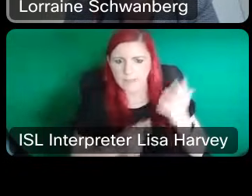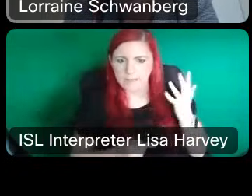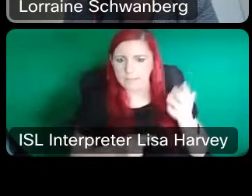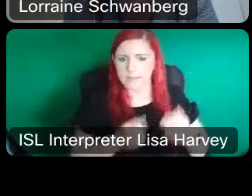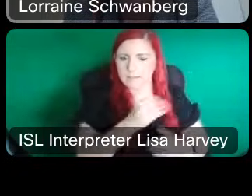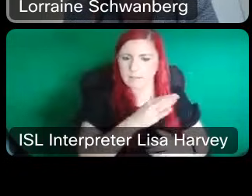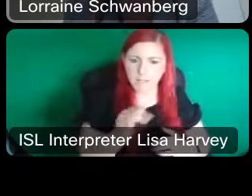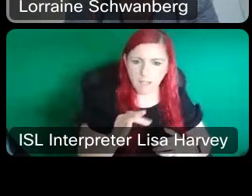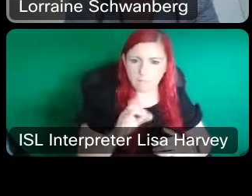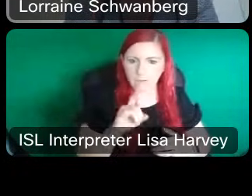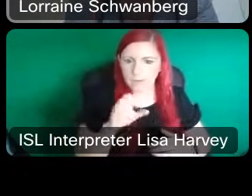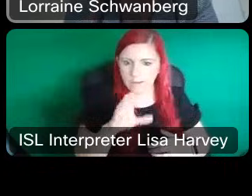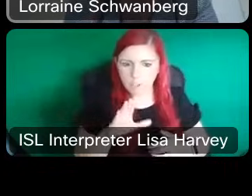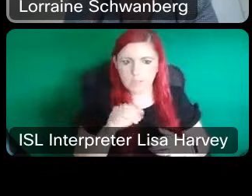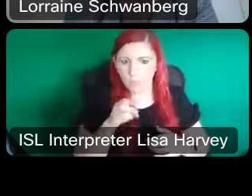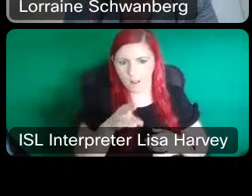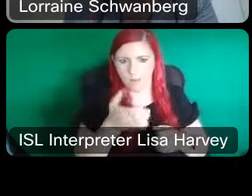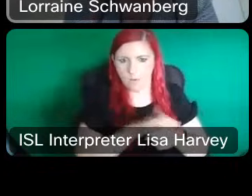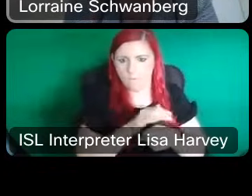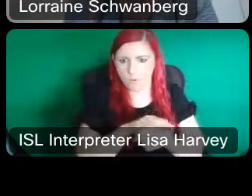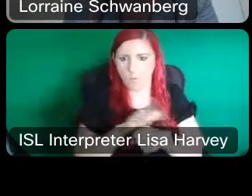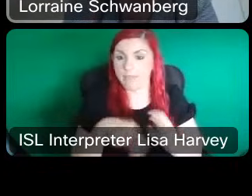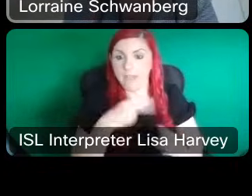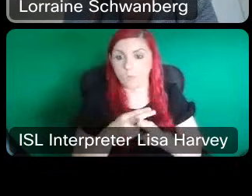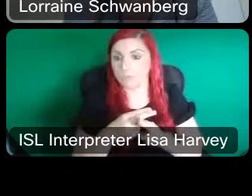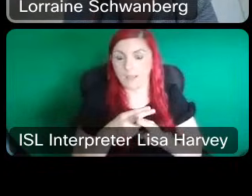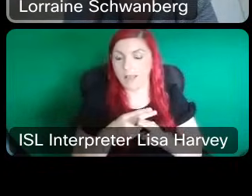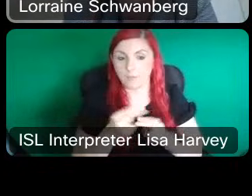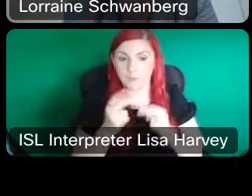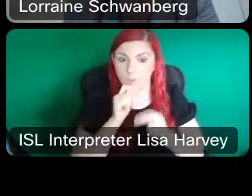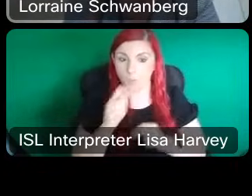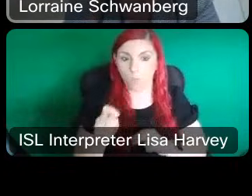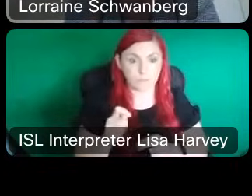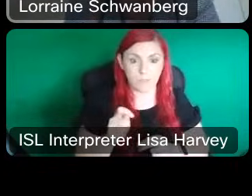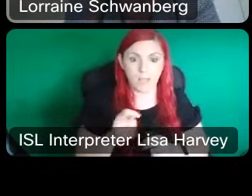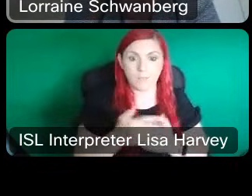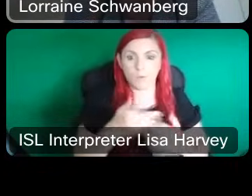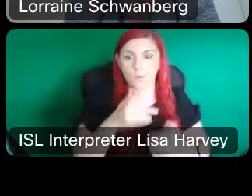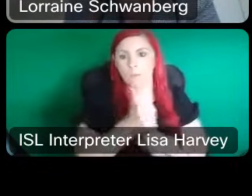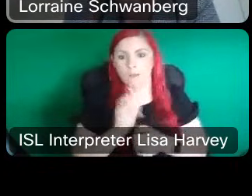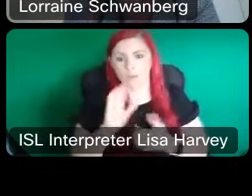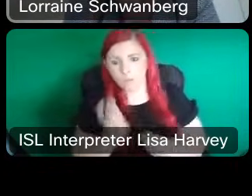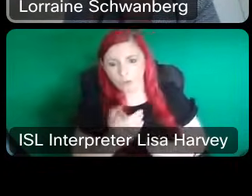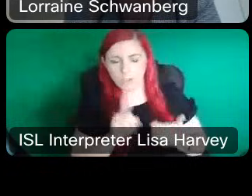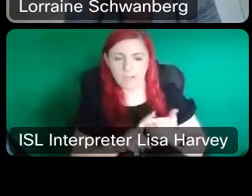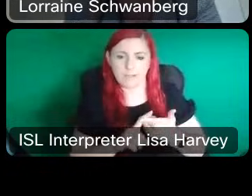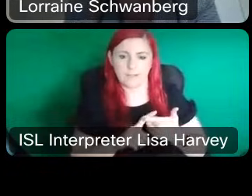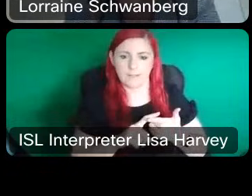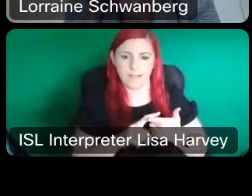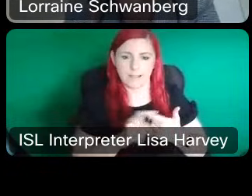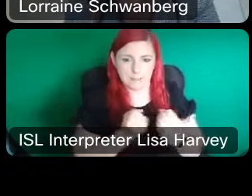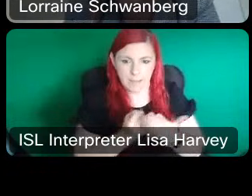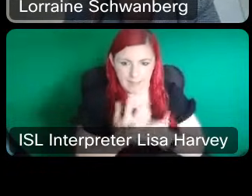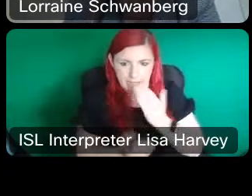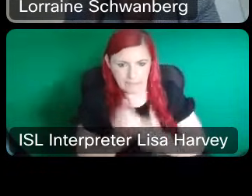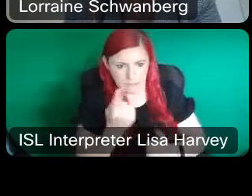without being prompted, as much as talking about an introduction, explaining the incident, what you know at